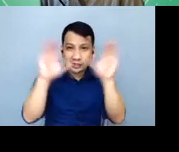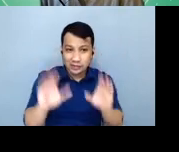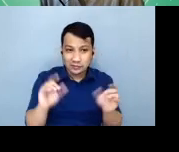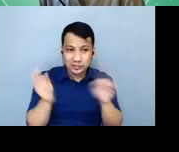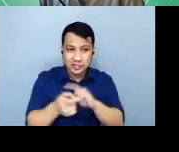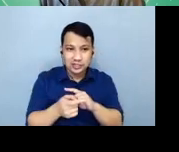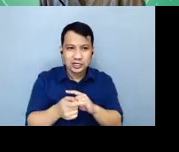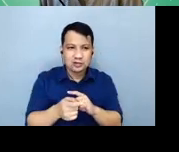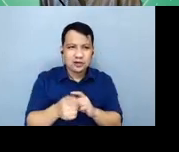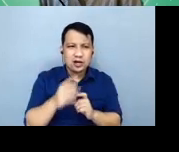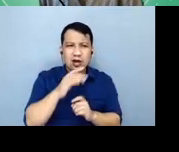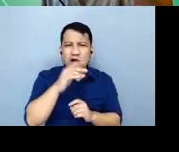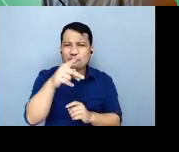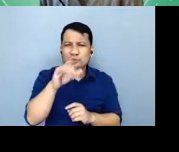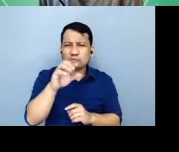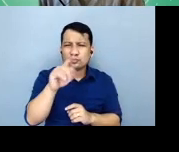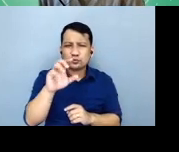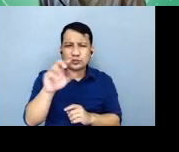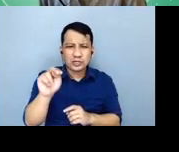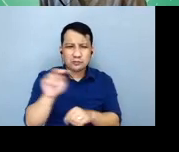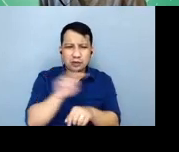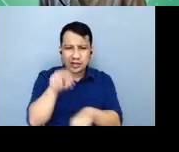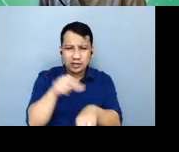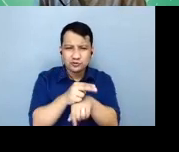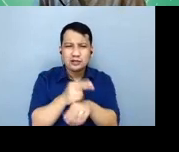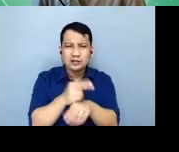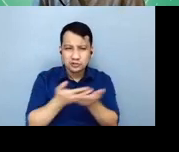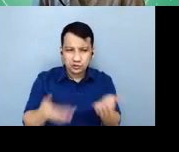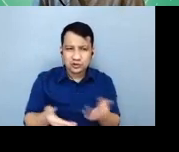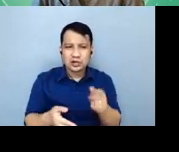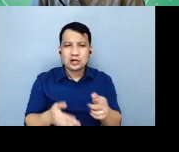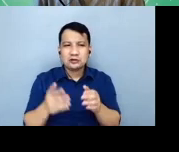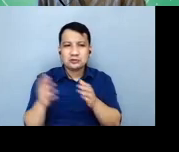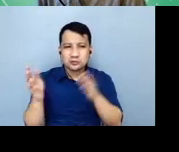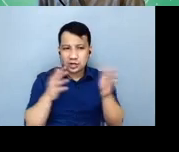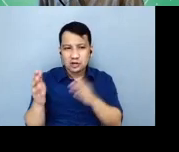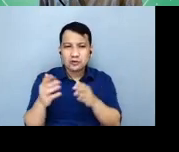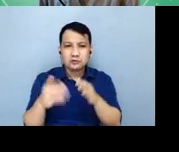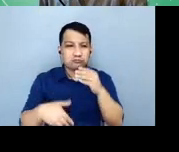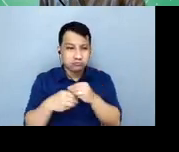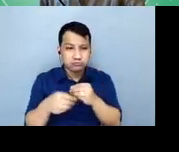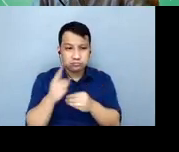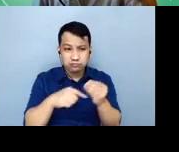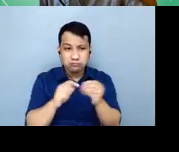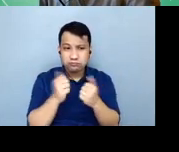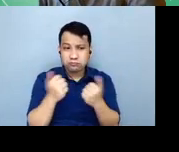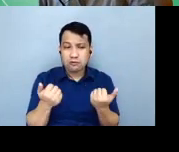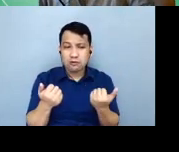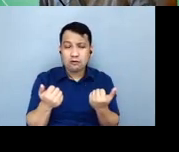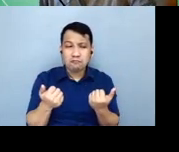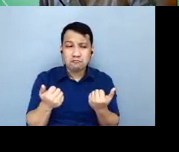terms of pollutants, in terms of natural resources that are increasing in cost, in terms of how